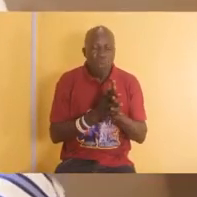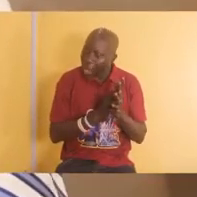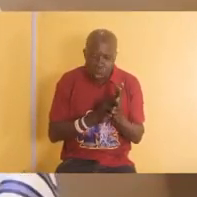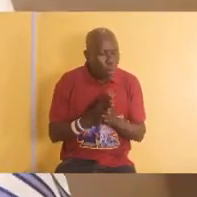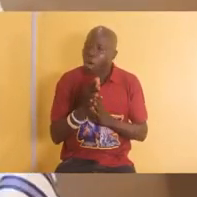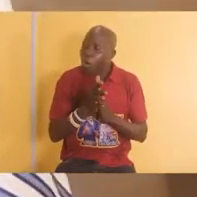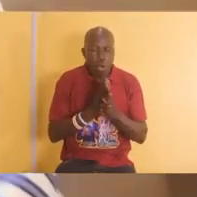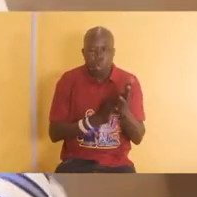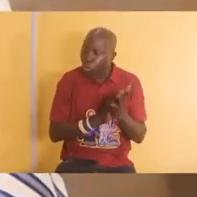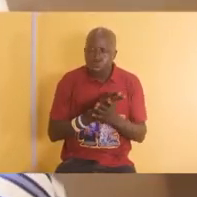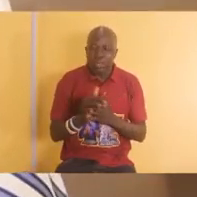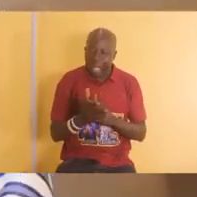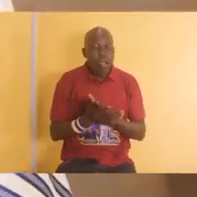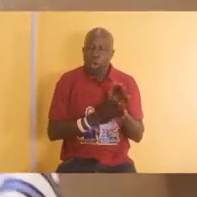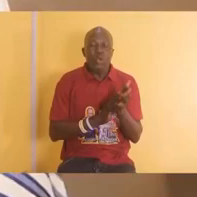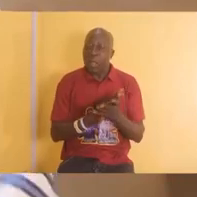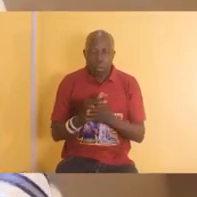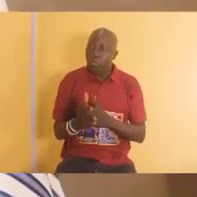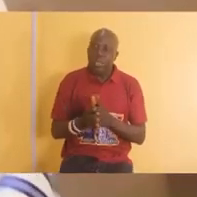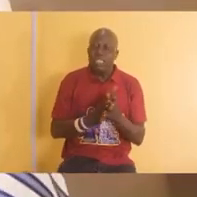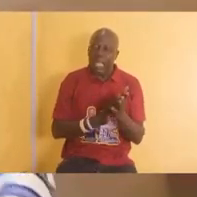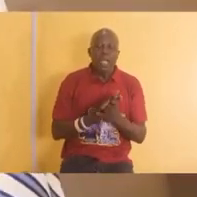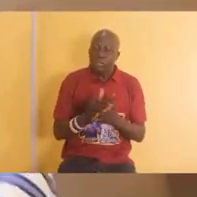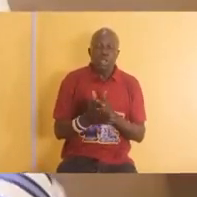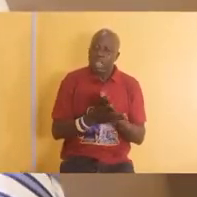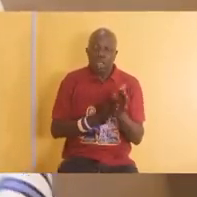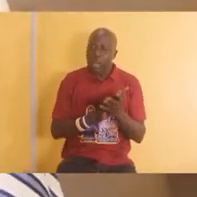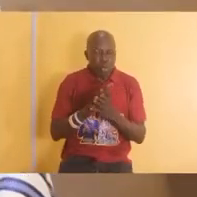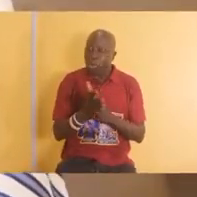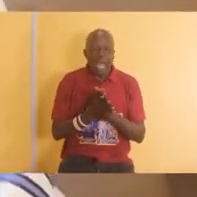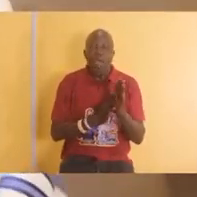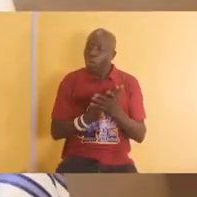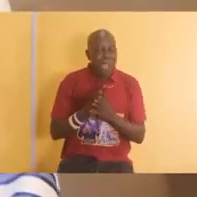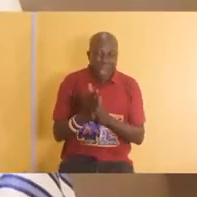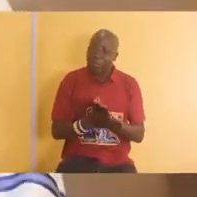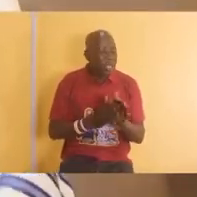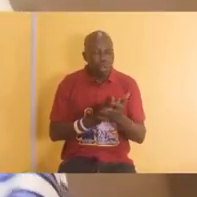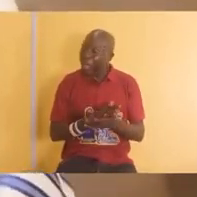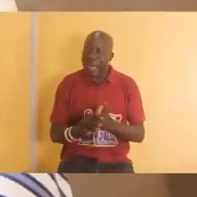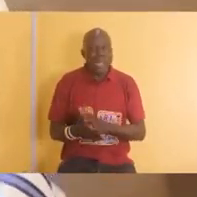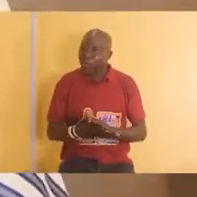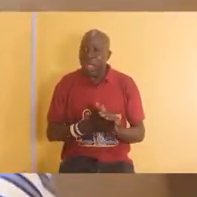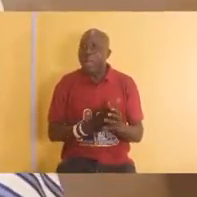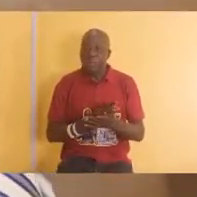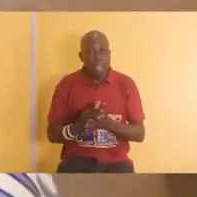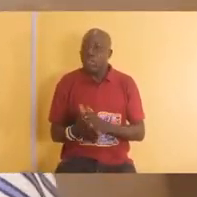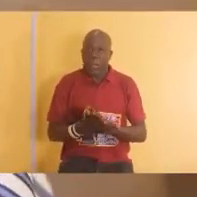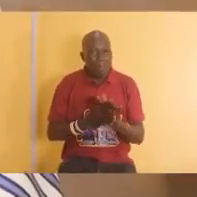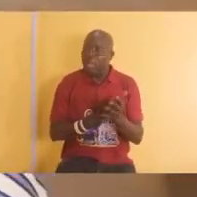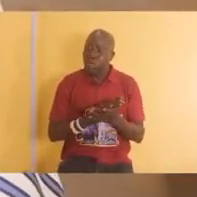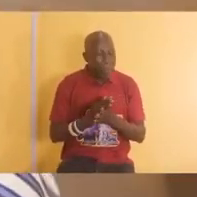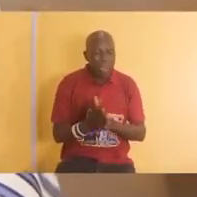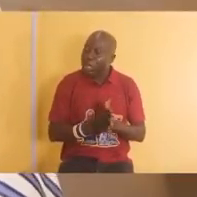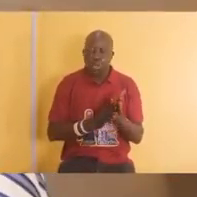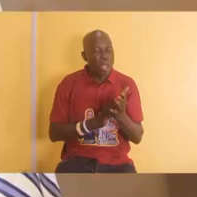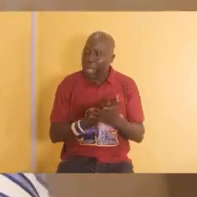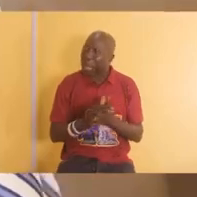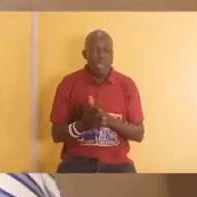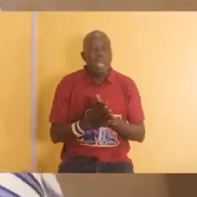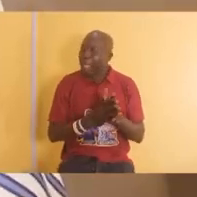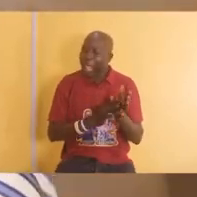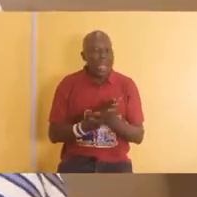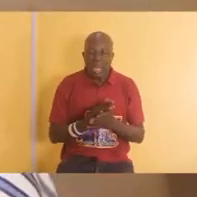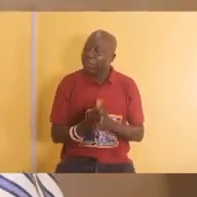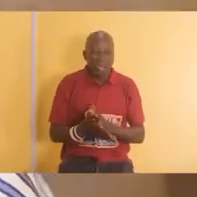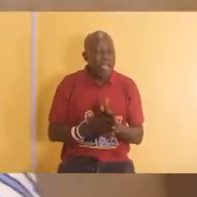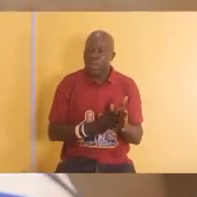jo ina jo ina jo ina jo ina jo ina jo ina jo ina jo ina jo ina jo ina jo ina jo ina jo ina